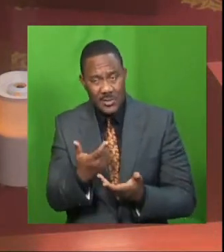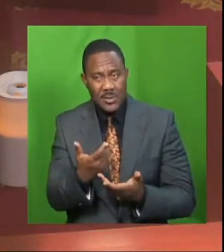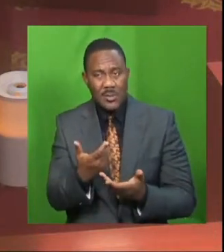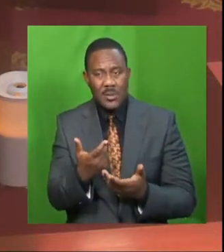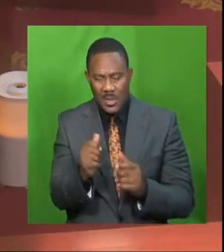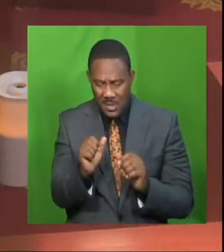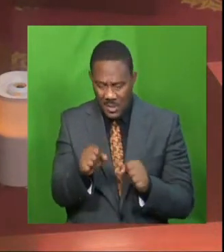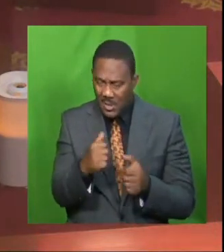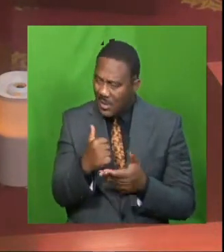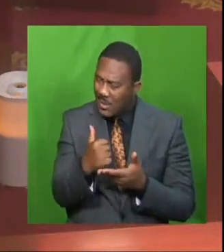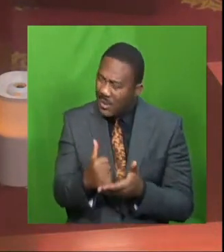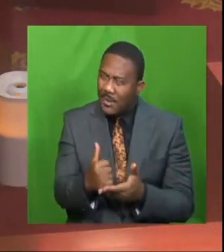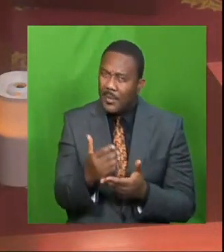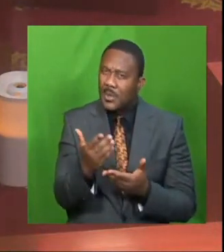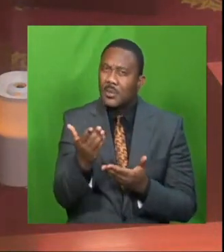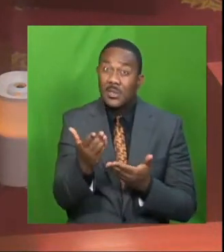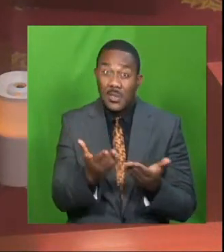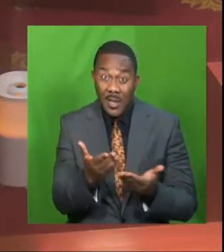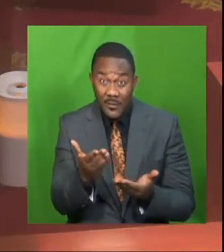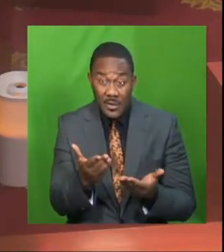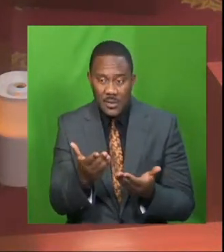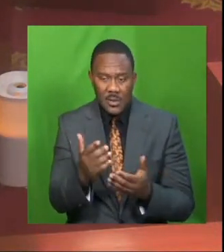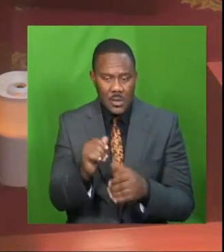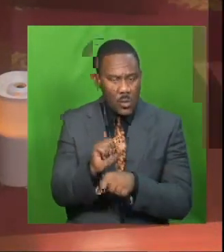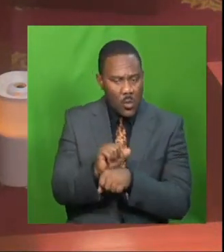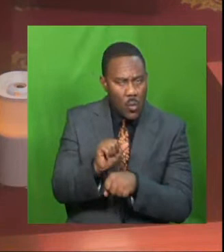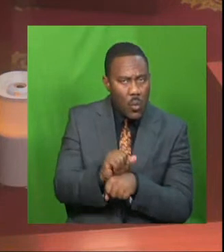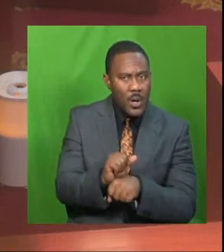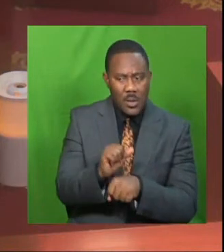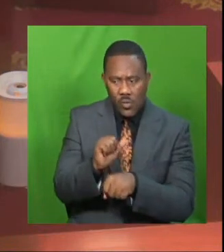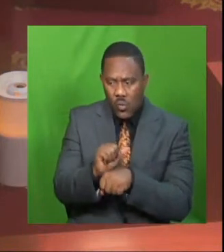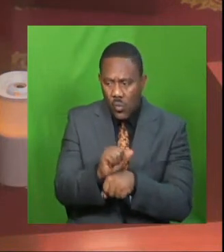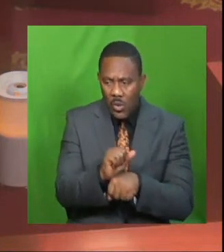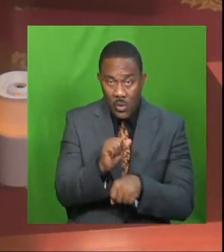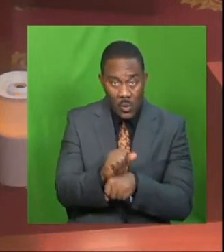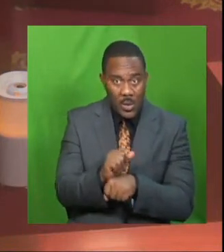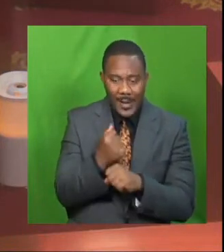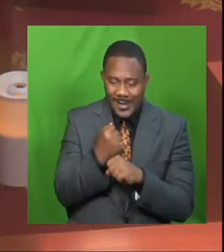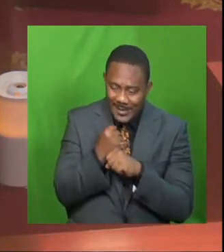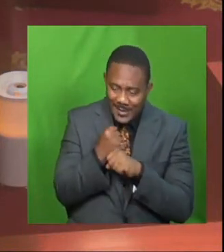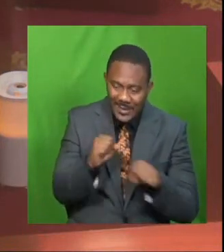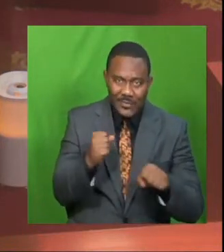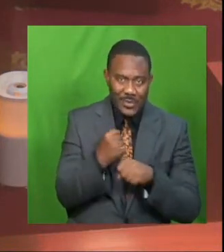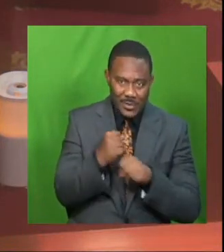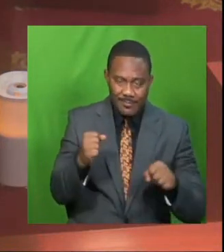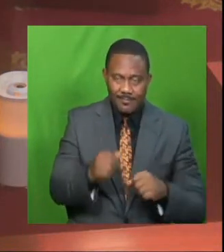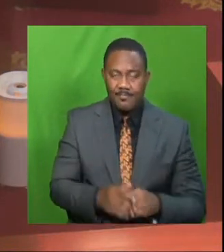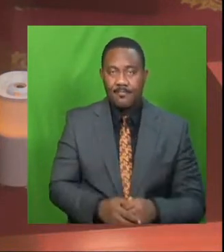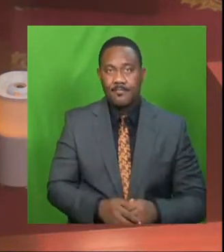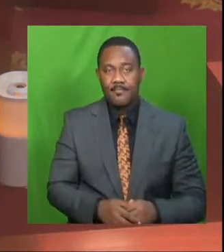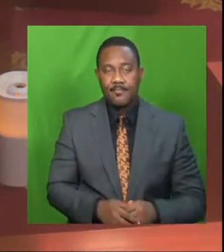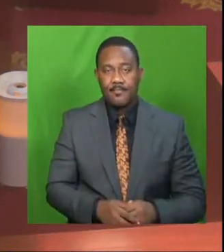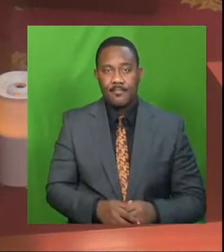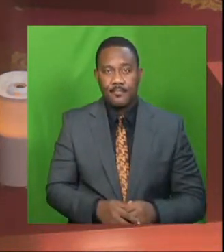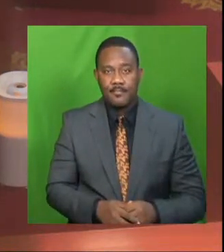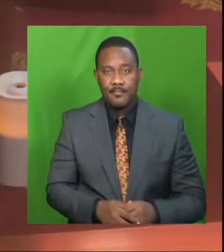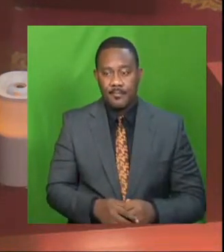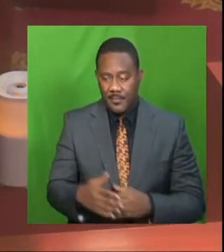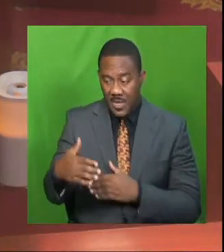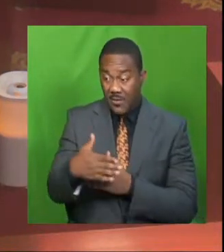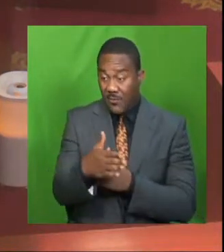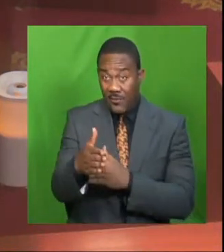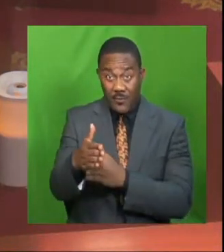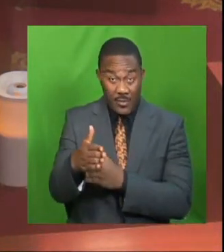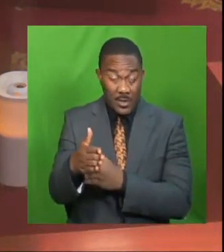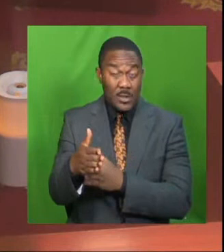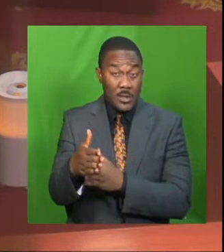enhance service delivery and safety. The Fisheries Commission will continue with canoe